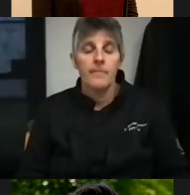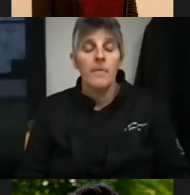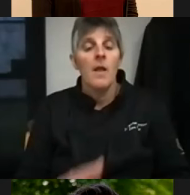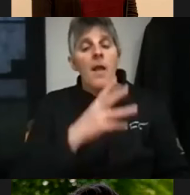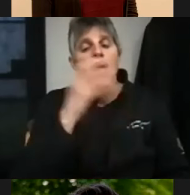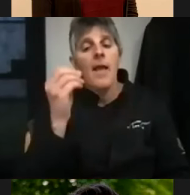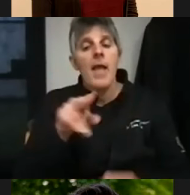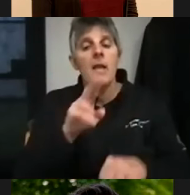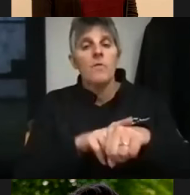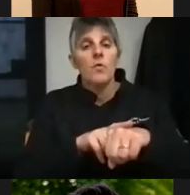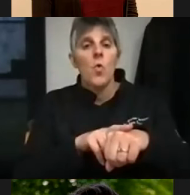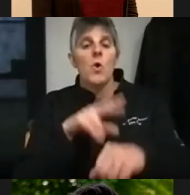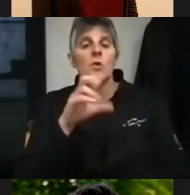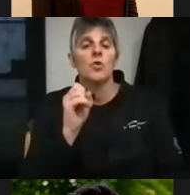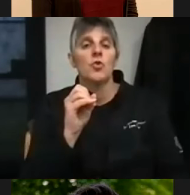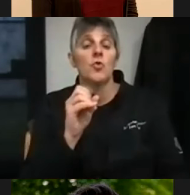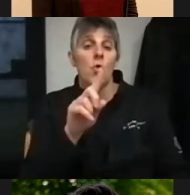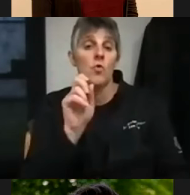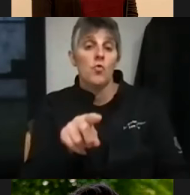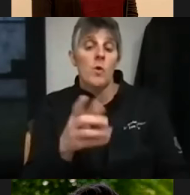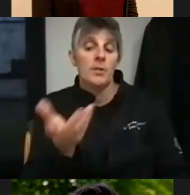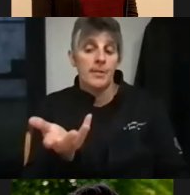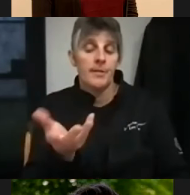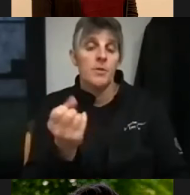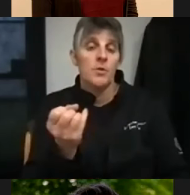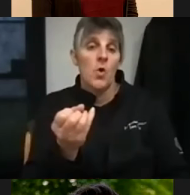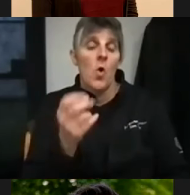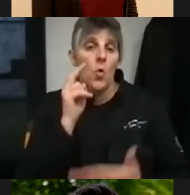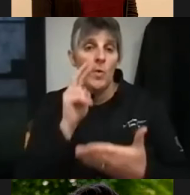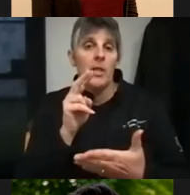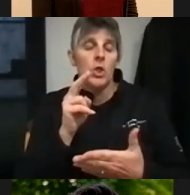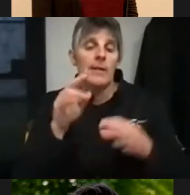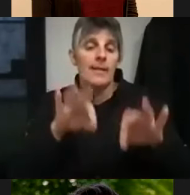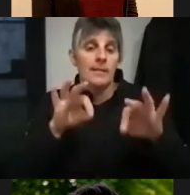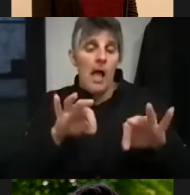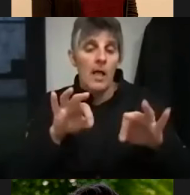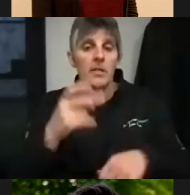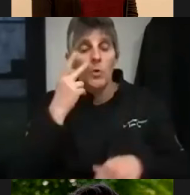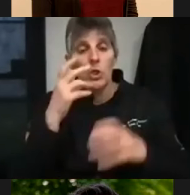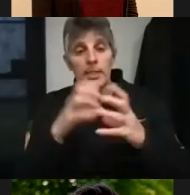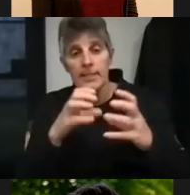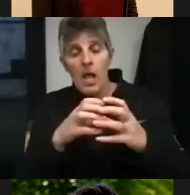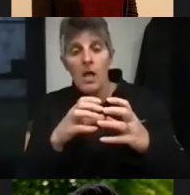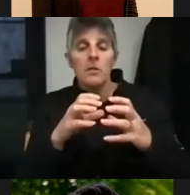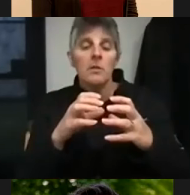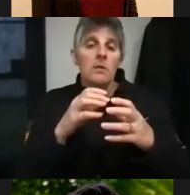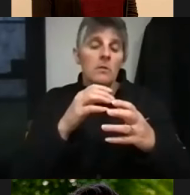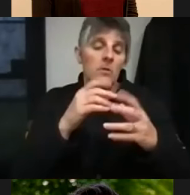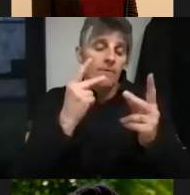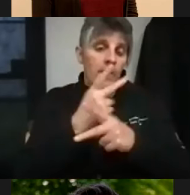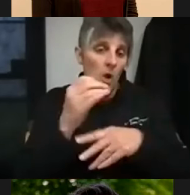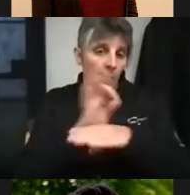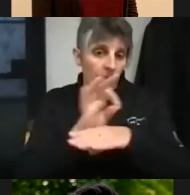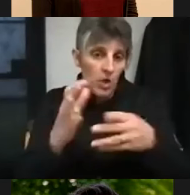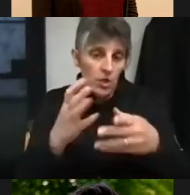And of course, so the question is, so we look at the histology, we look at cells, so how about the function?